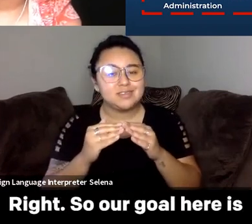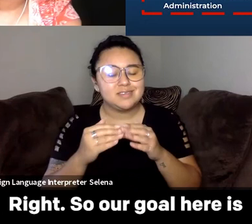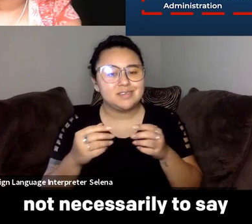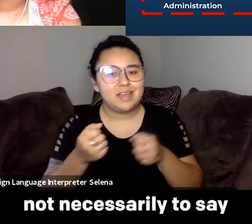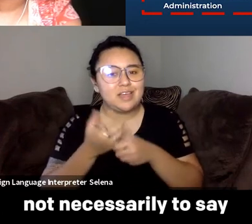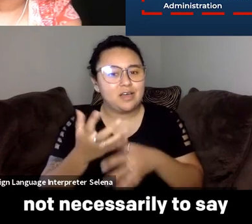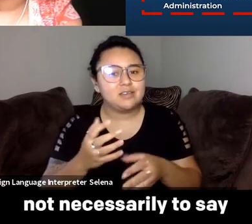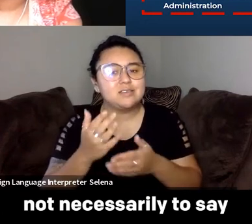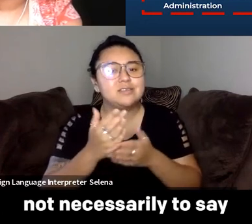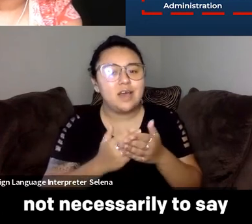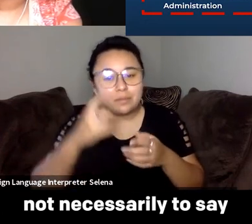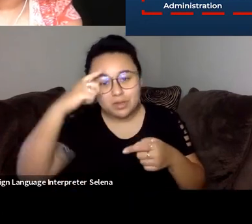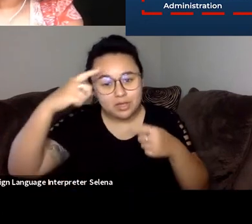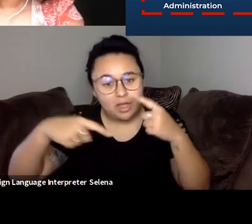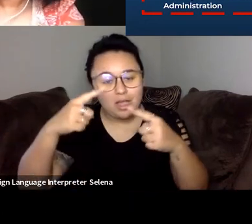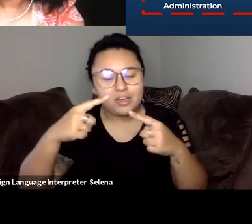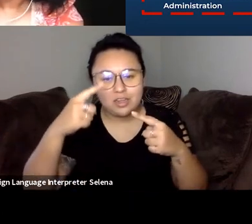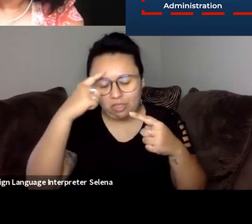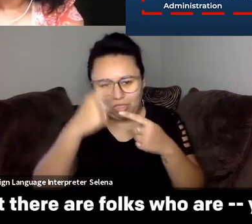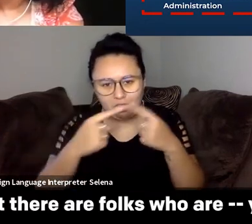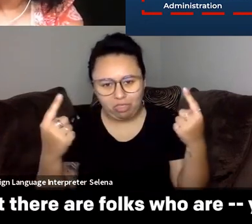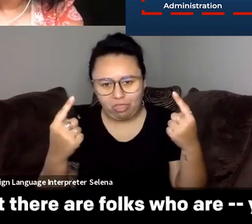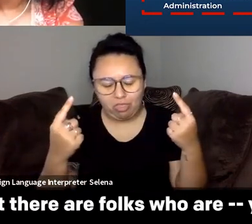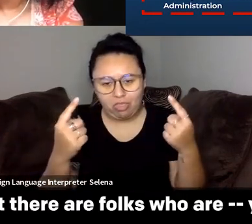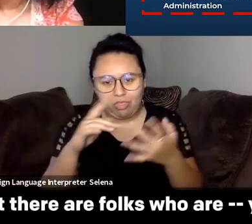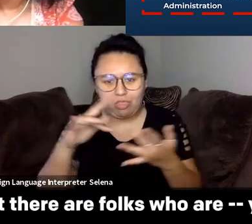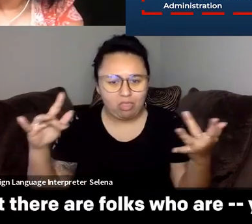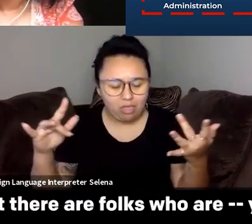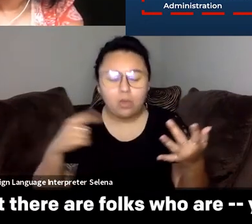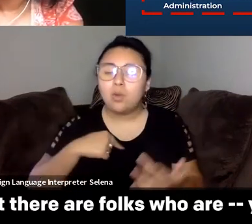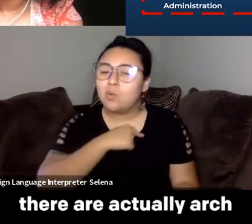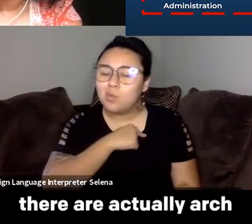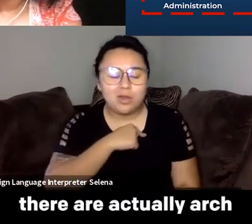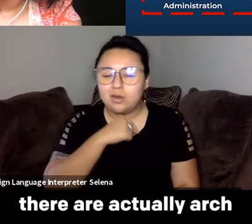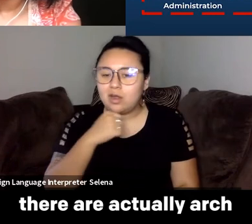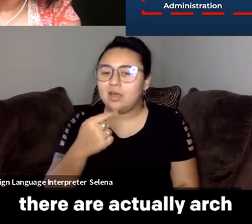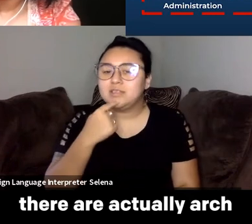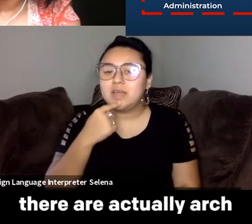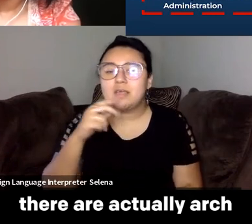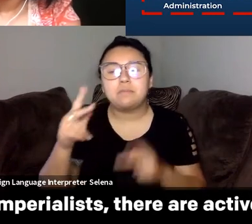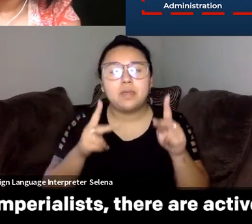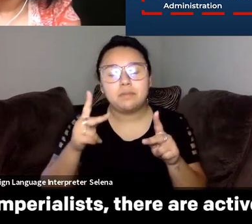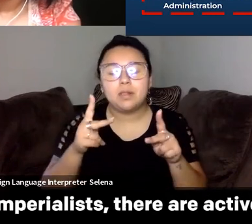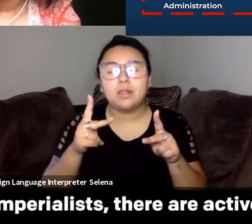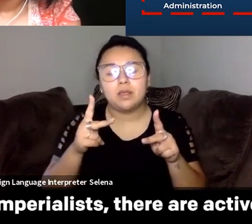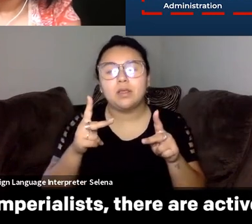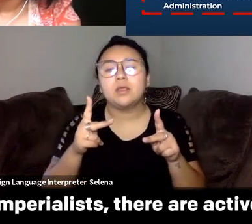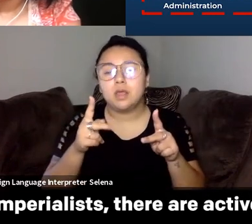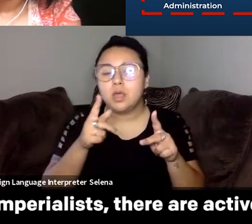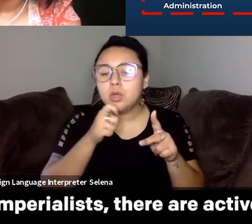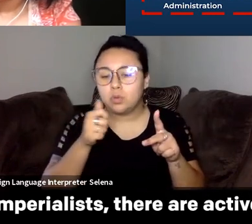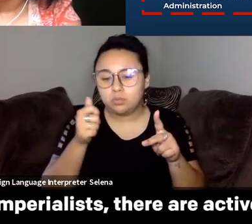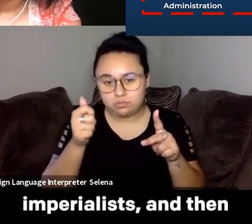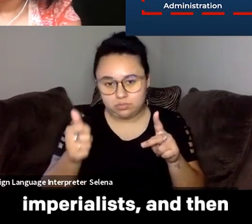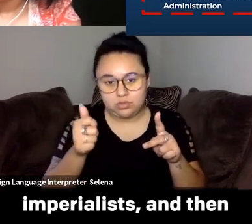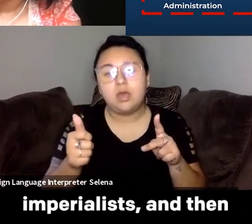goal here is not necessarily to say that there are folks who are, yes, there are actually arch imperialists, there